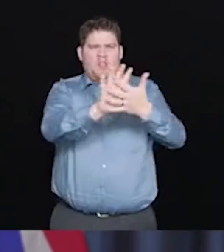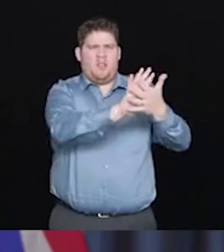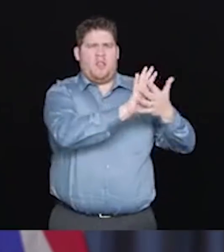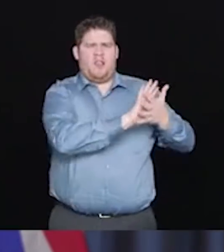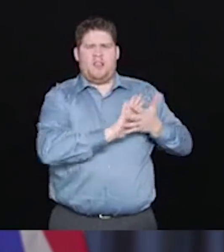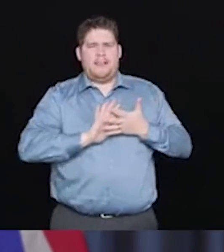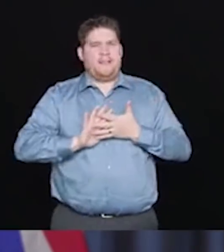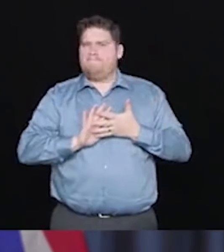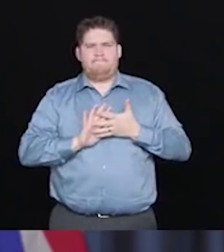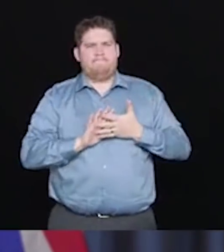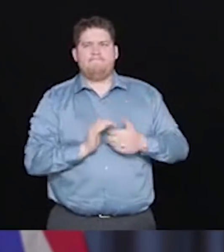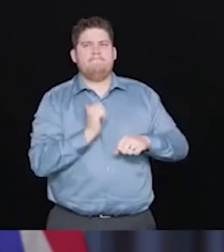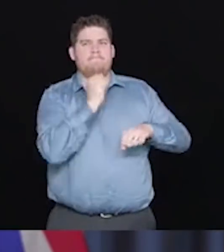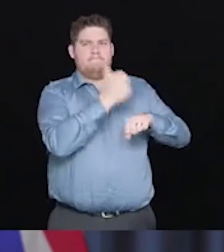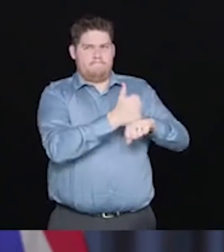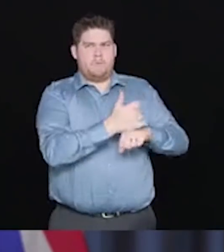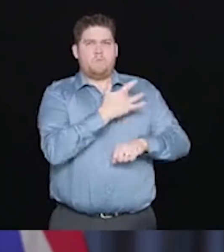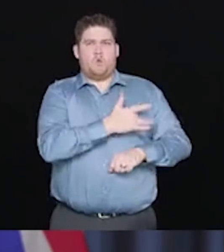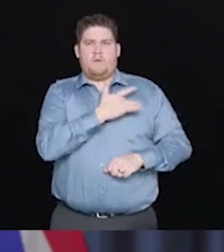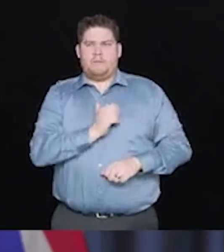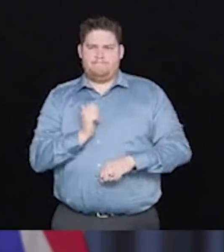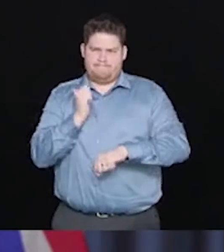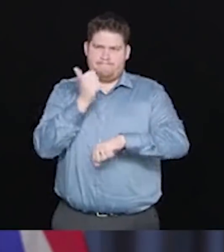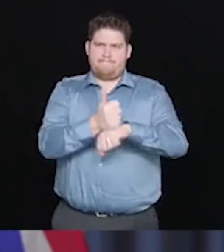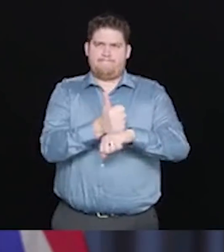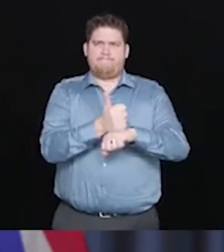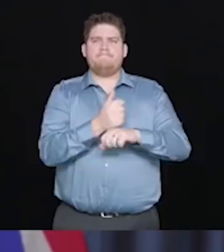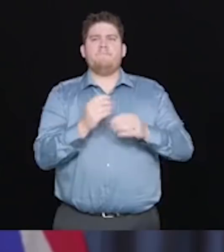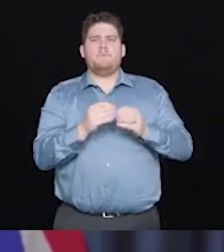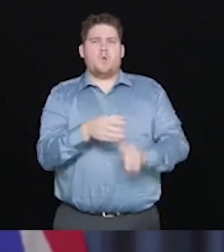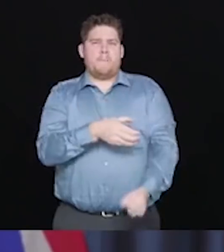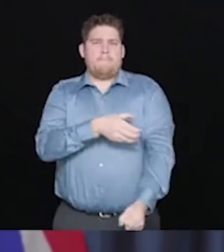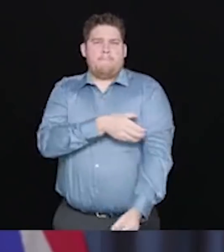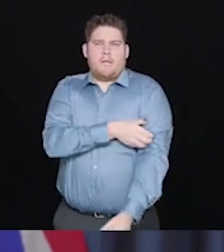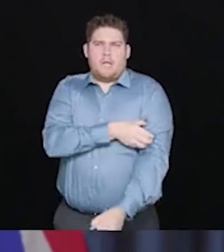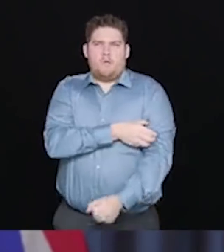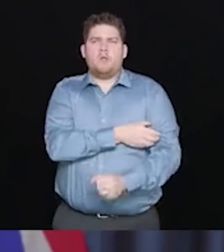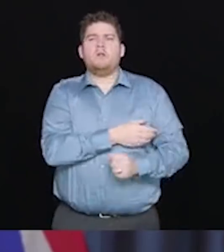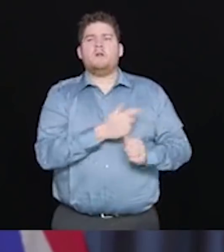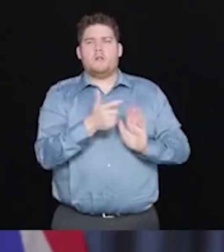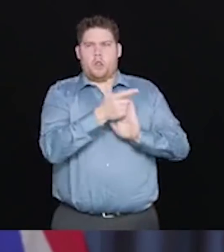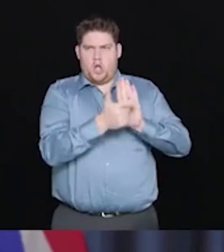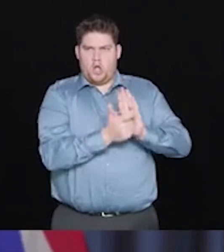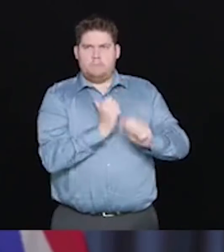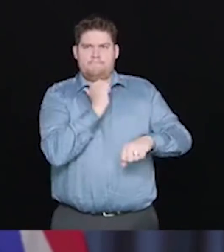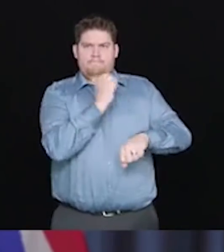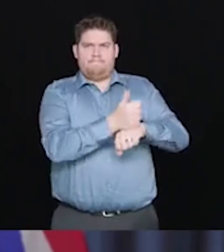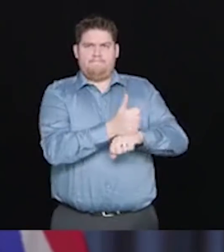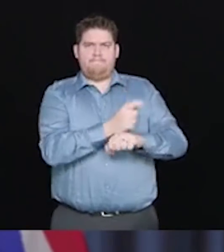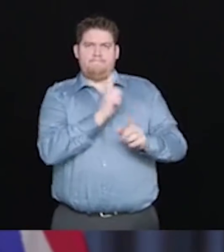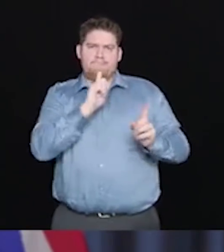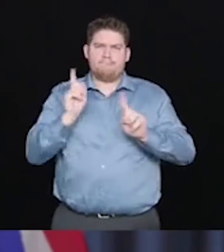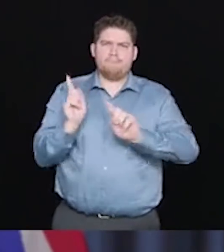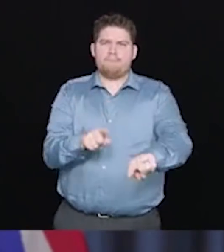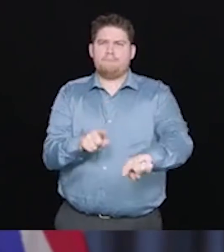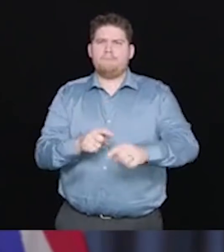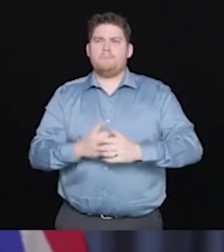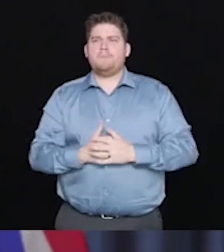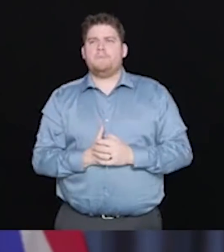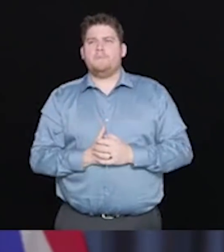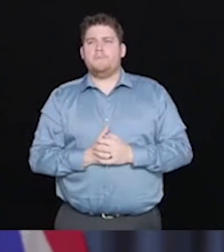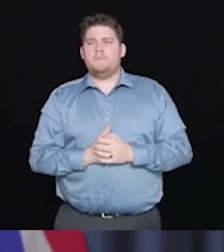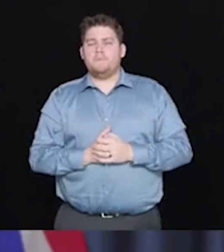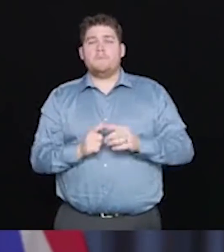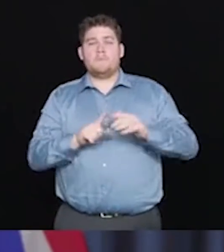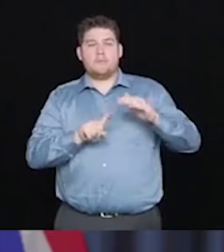in place in British Columbia, whether they're orders for isolation, quarantine for people who have returning travelers.